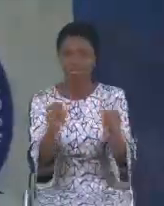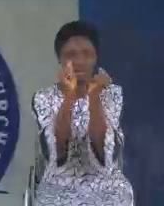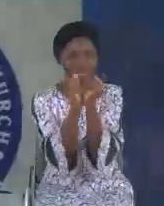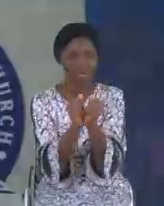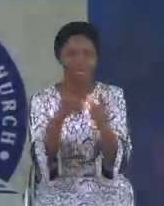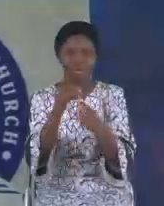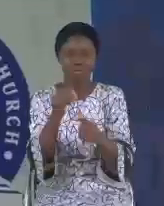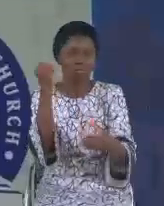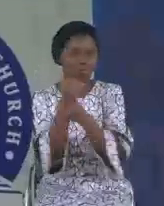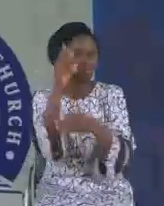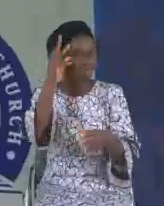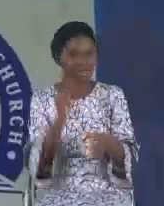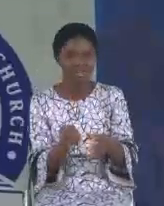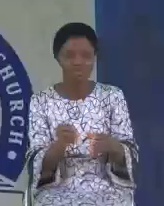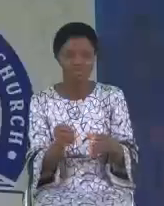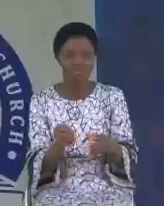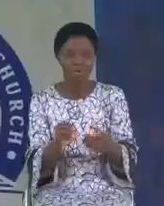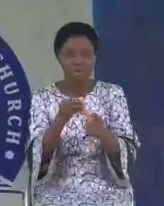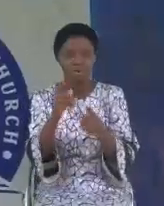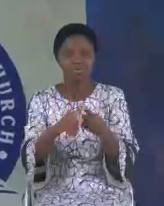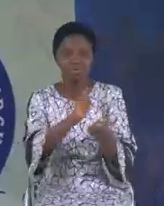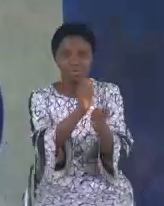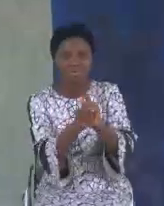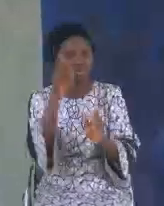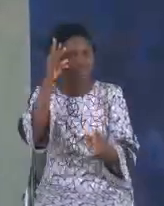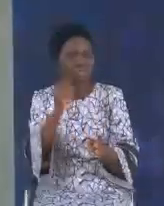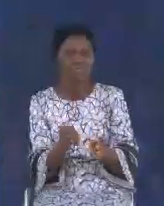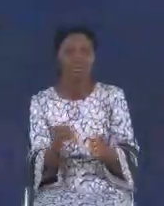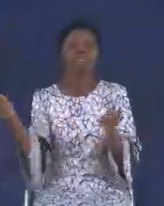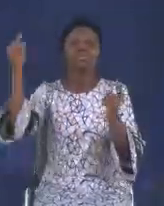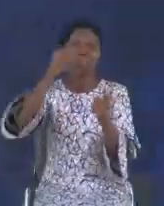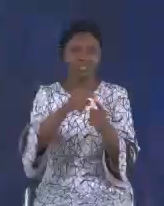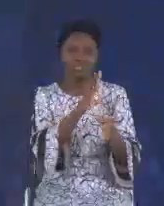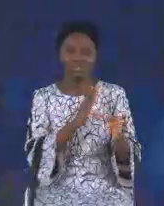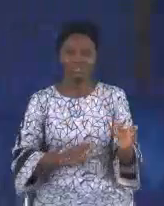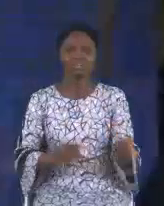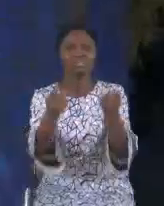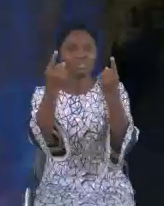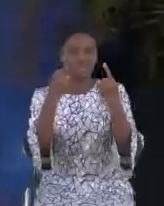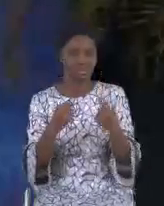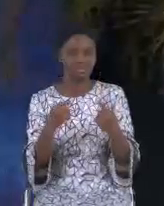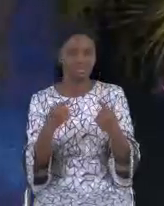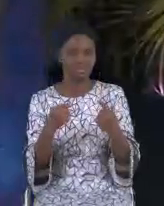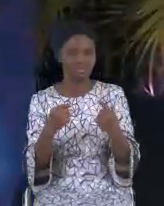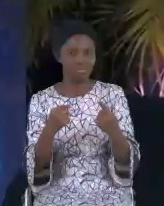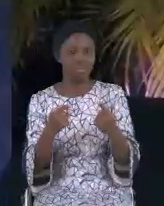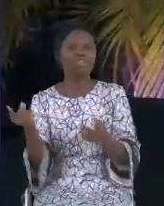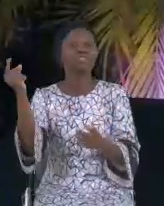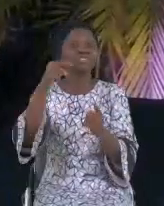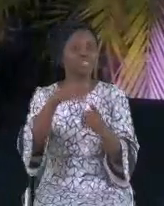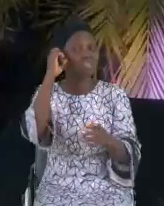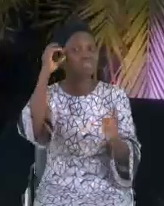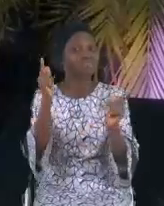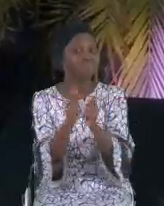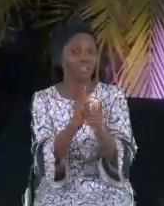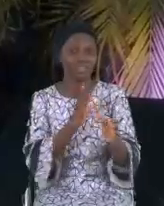him, transform him, until Christ came, until he met Christ. When he